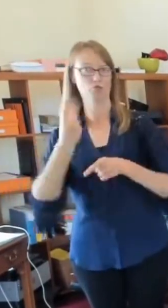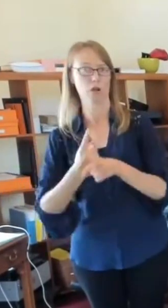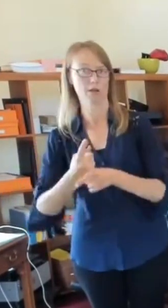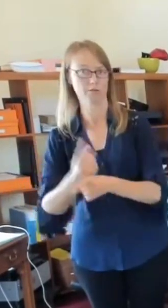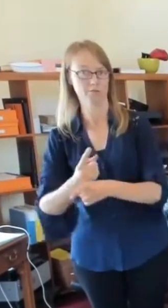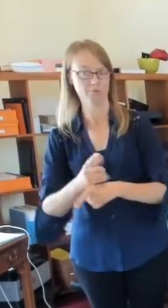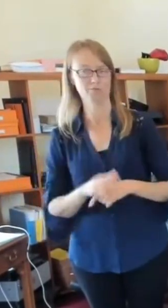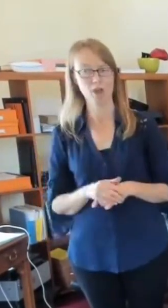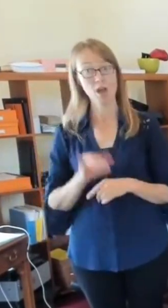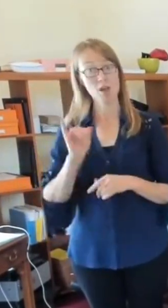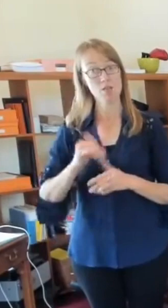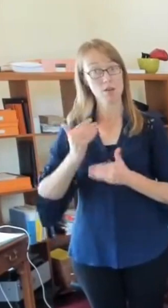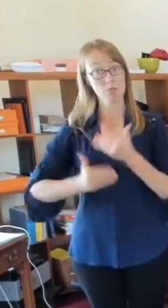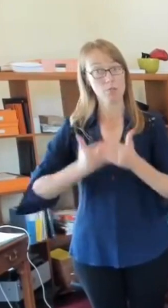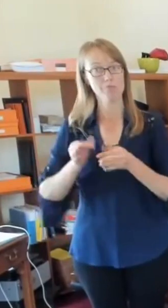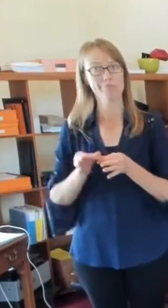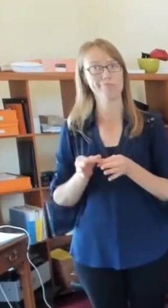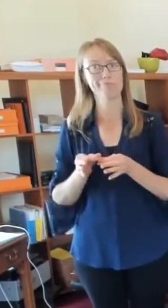actually.